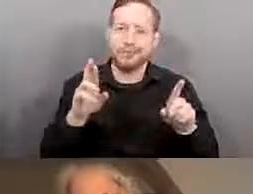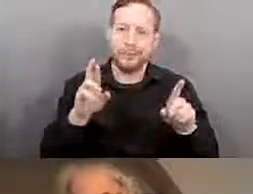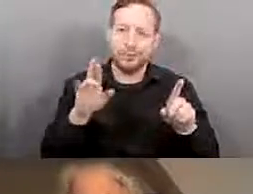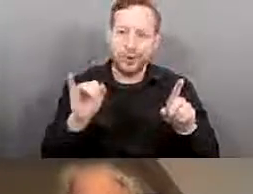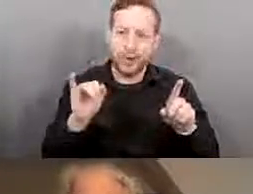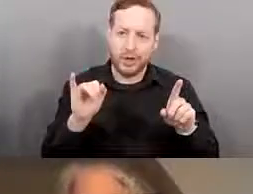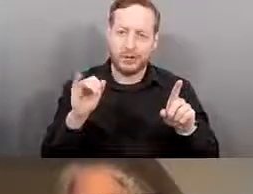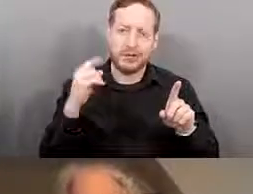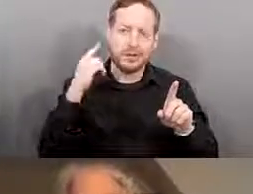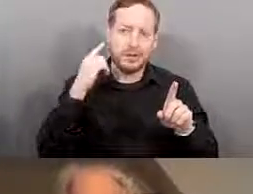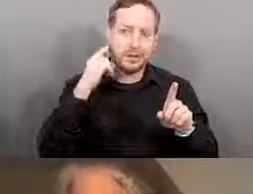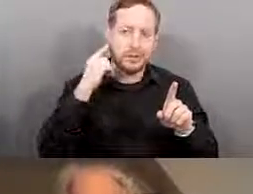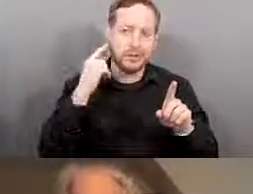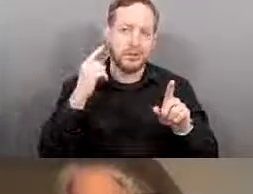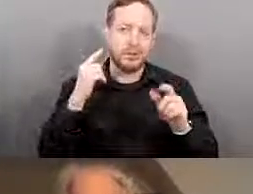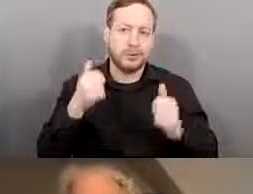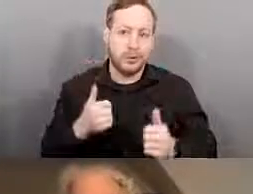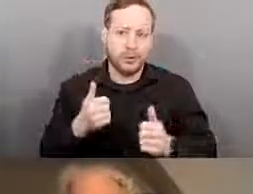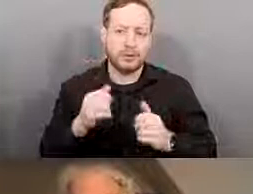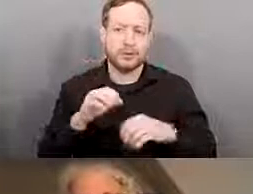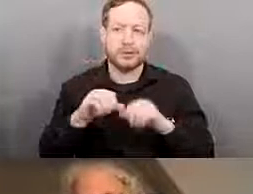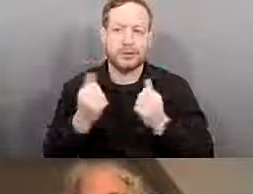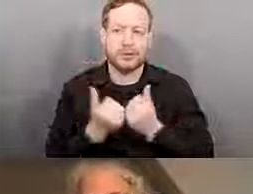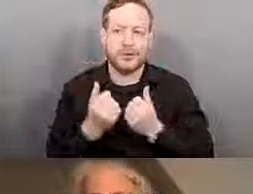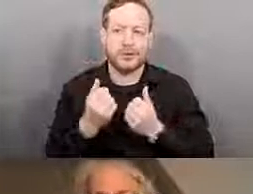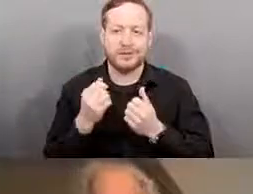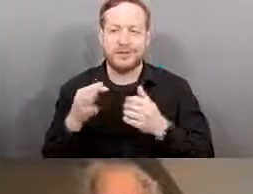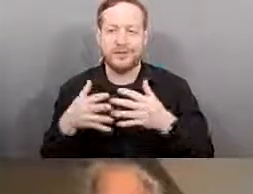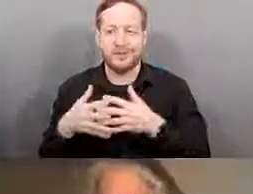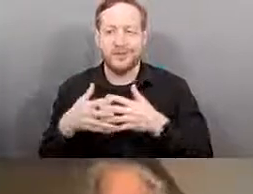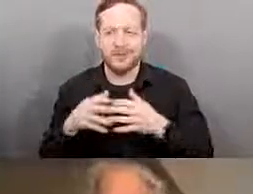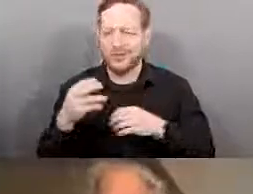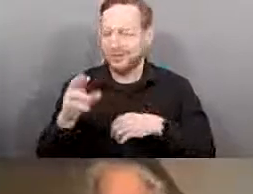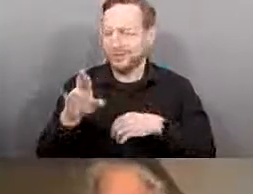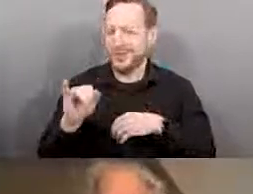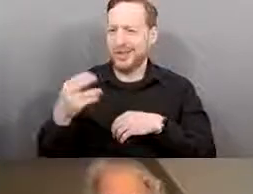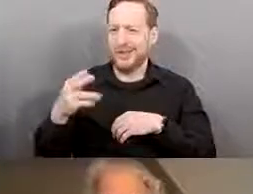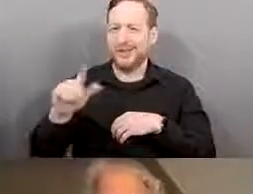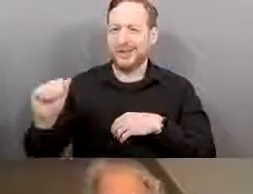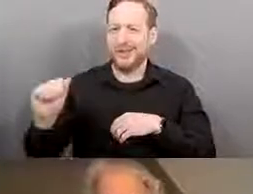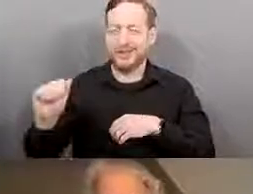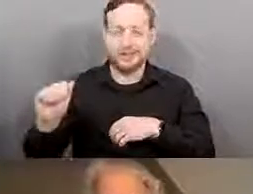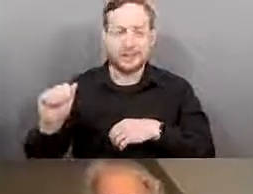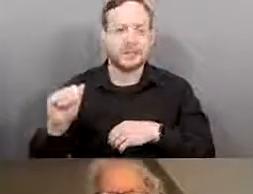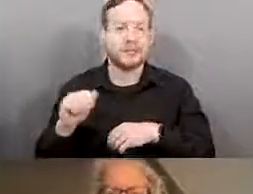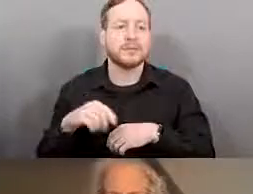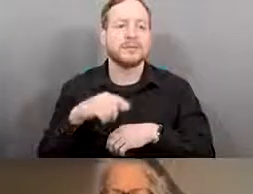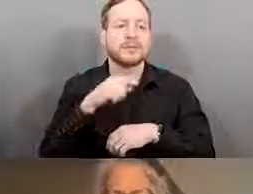There's one person who was appointed from the Rhode Island Hearing Loss Association of America,